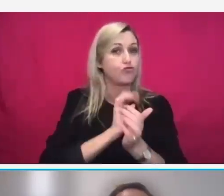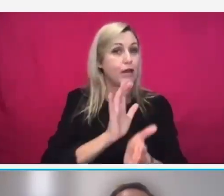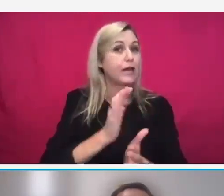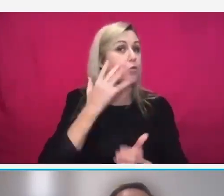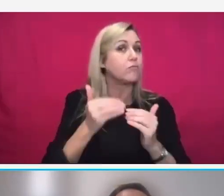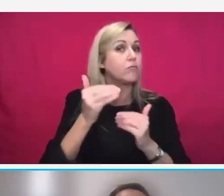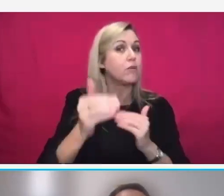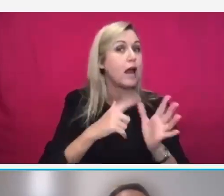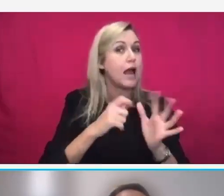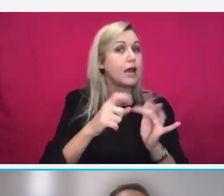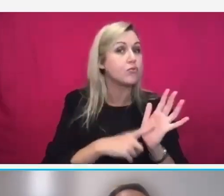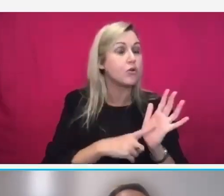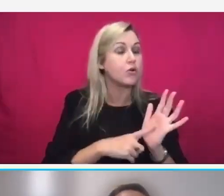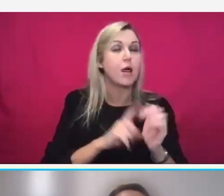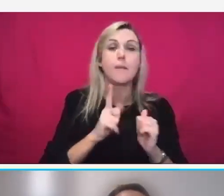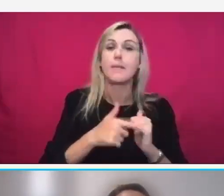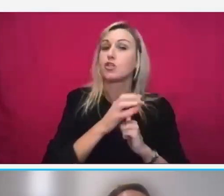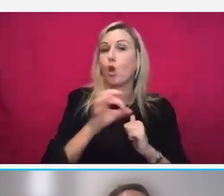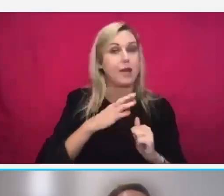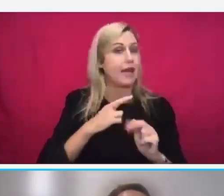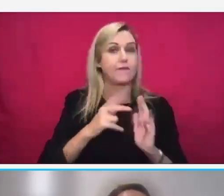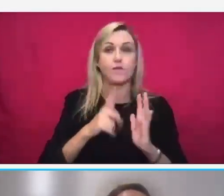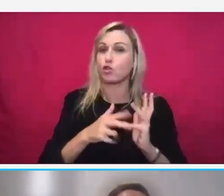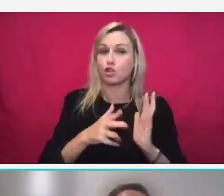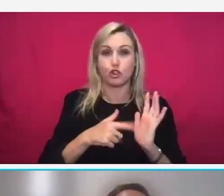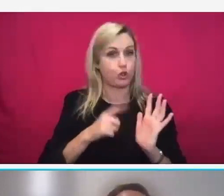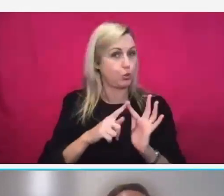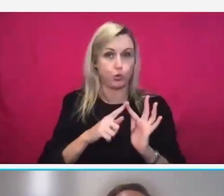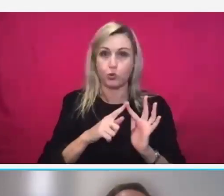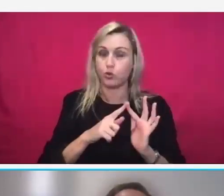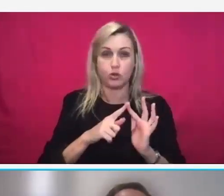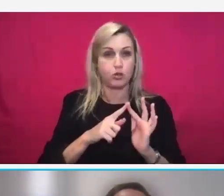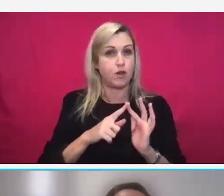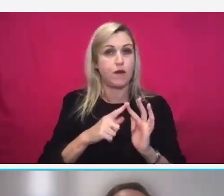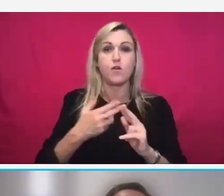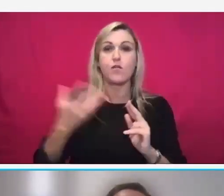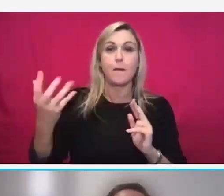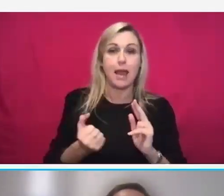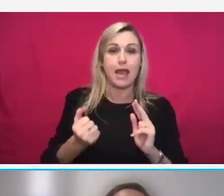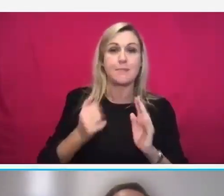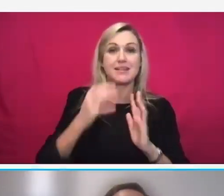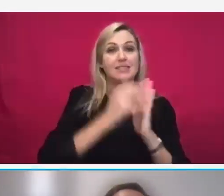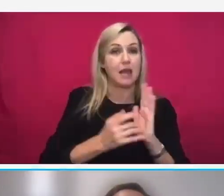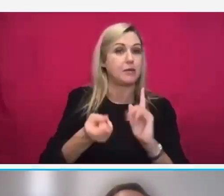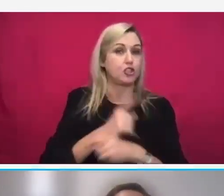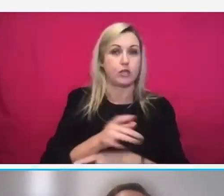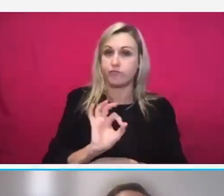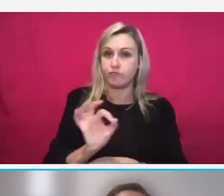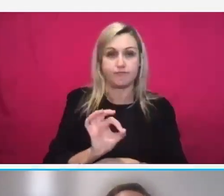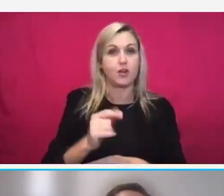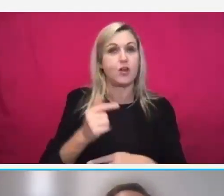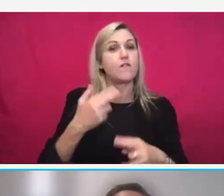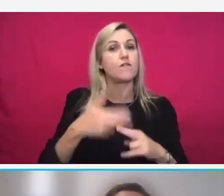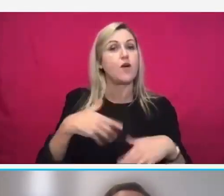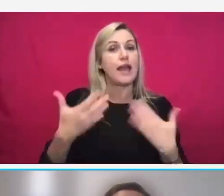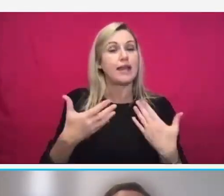but it will not be required for the June release. So it won't be required for the payment statement changes. All the sample files for payment